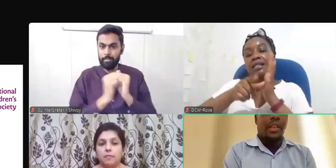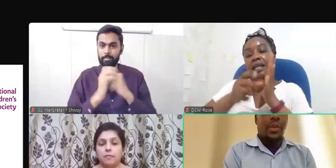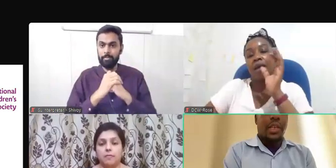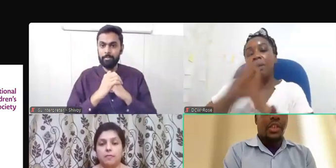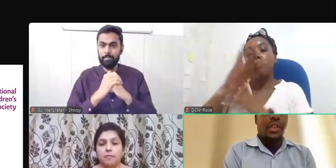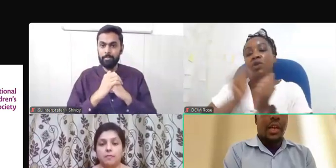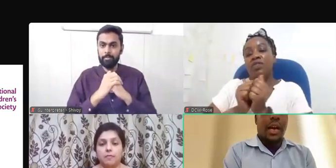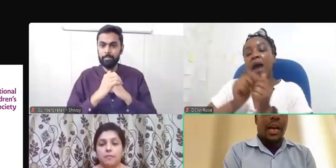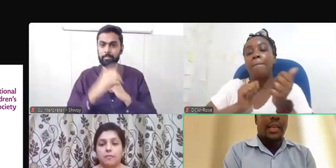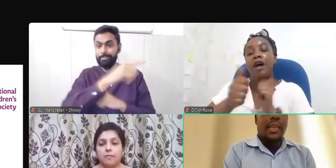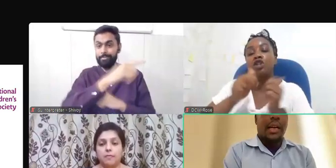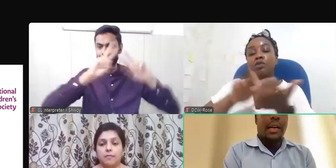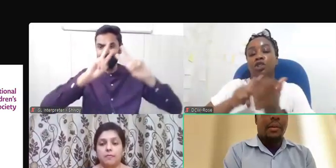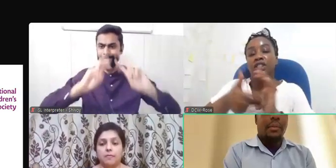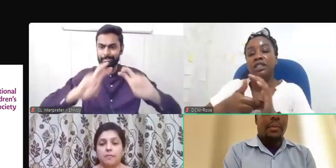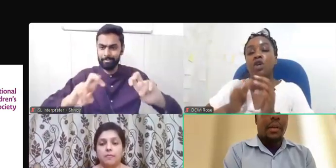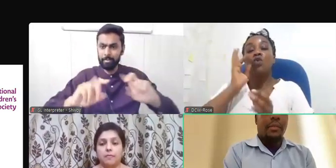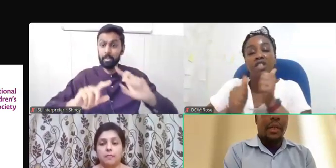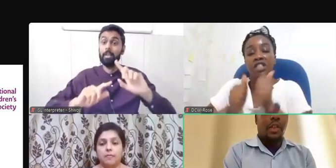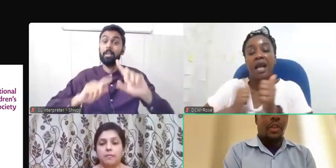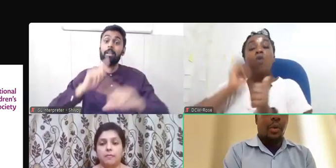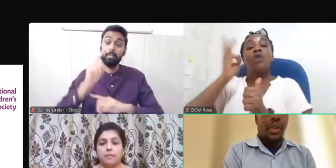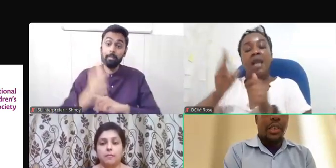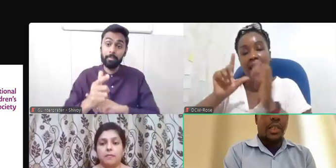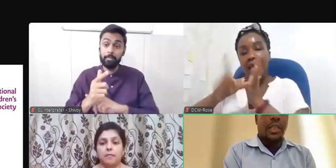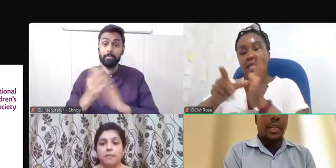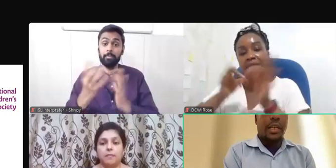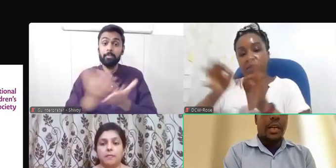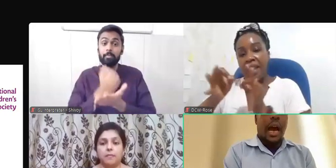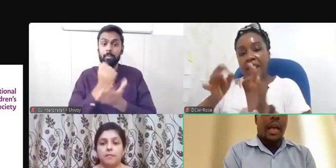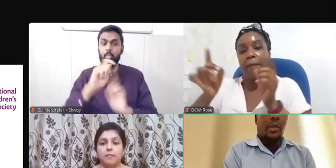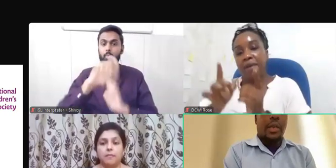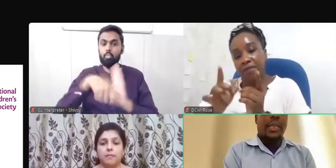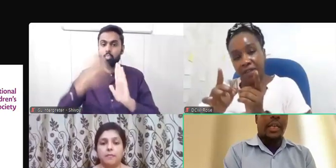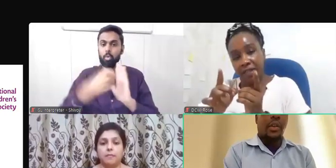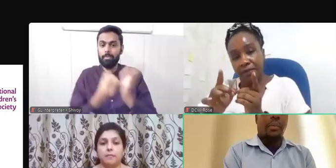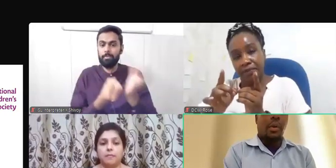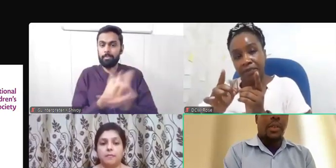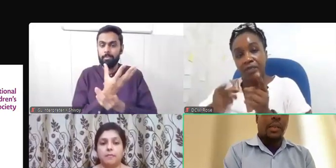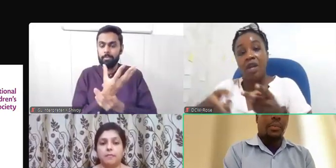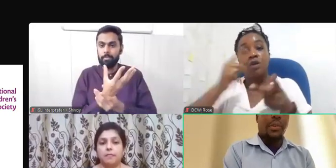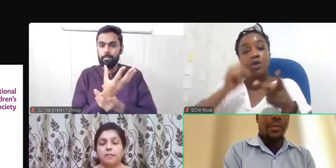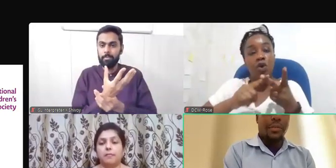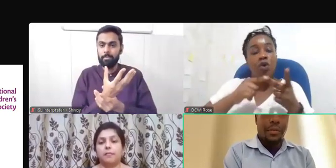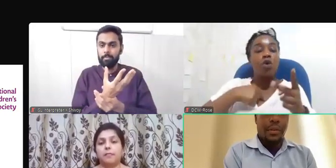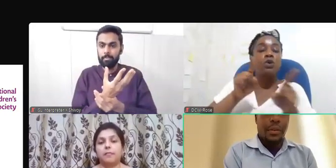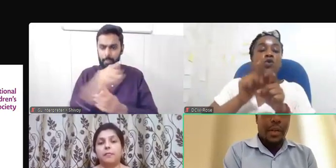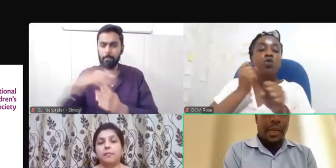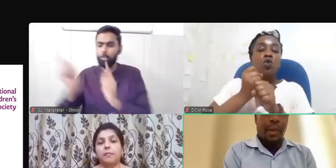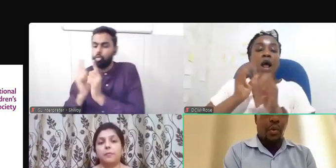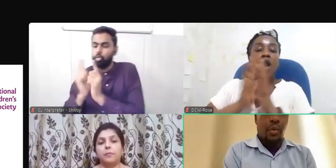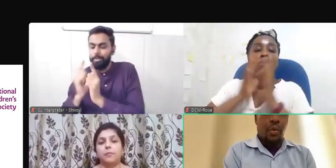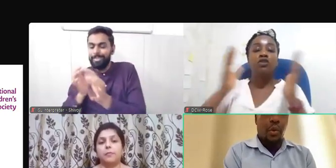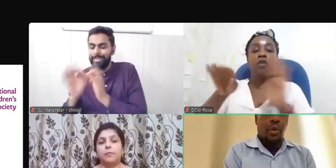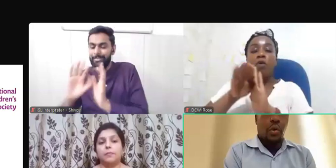And this research later gave birth to a project that we'll later talk about in brief.